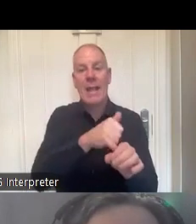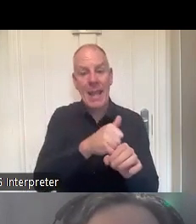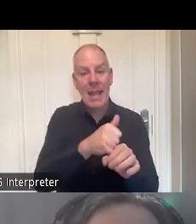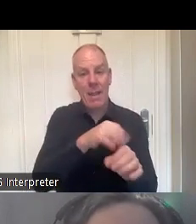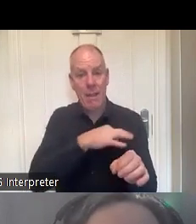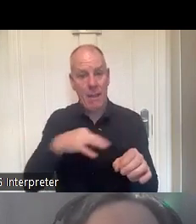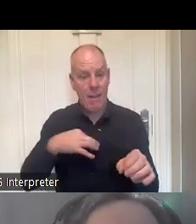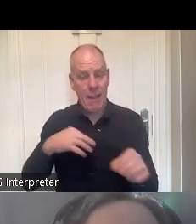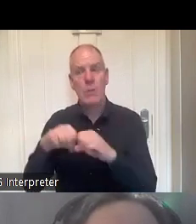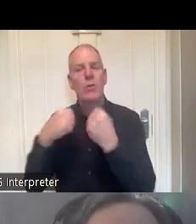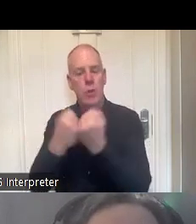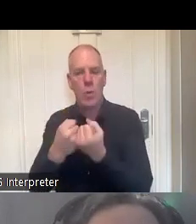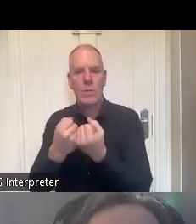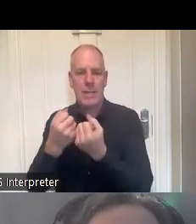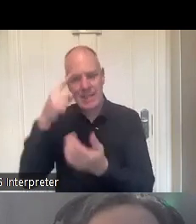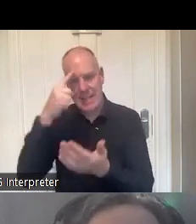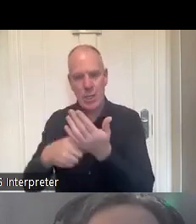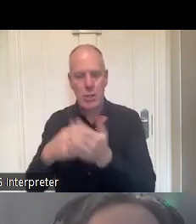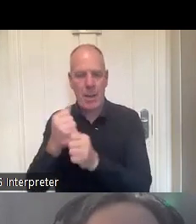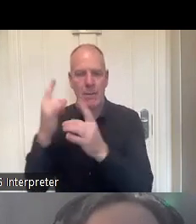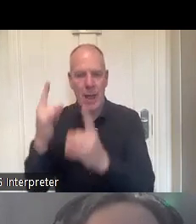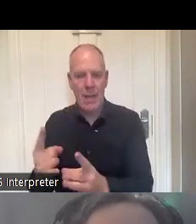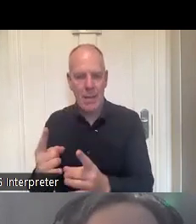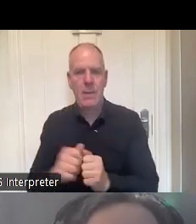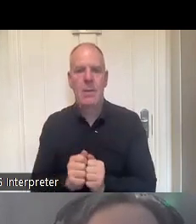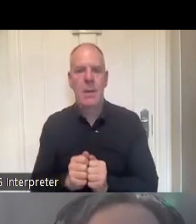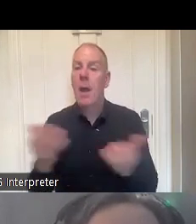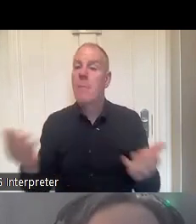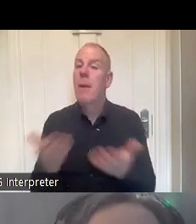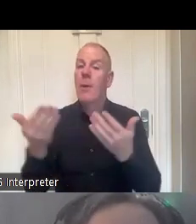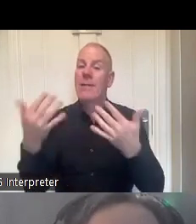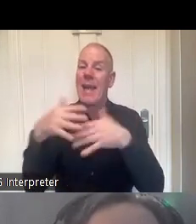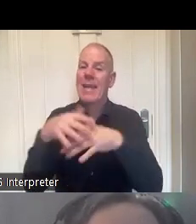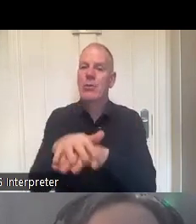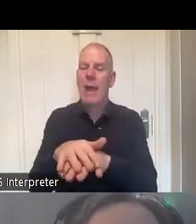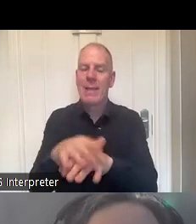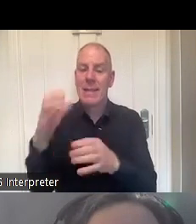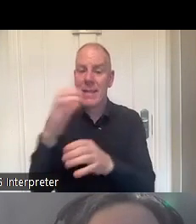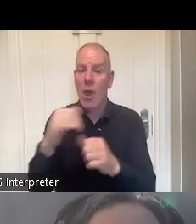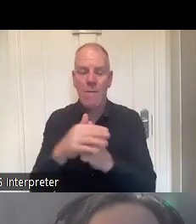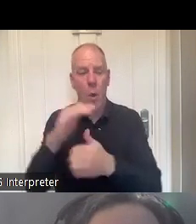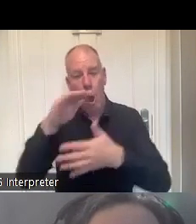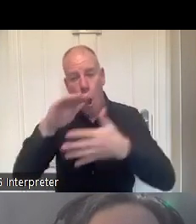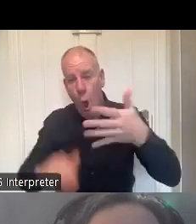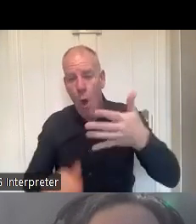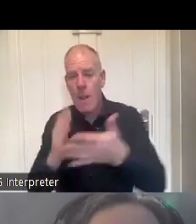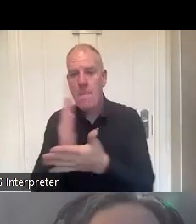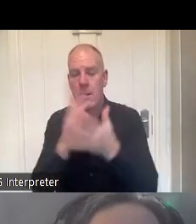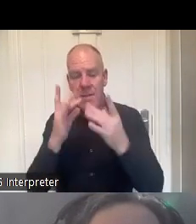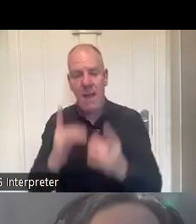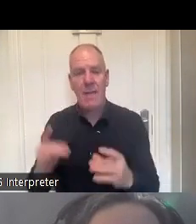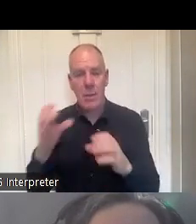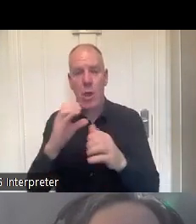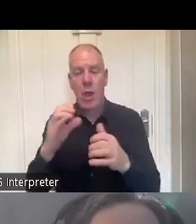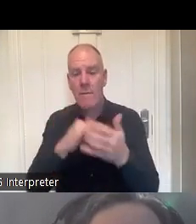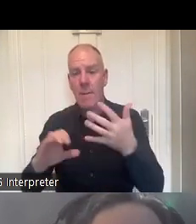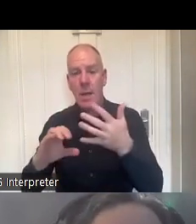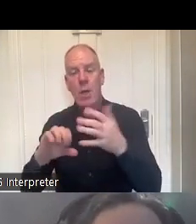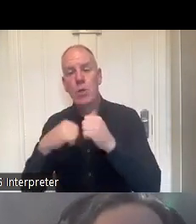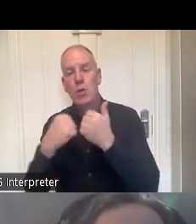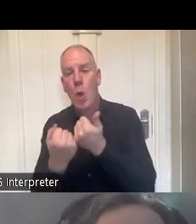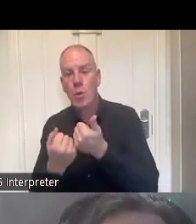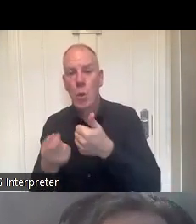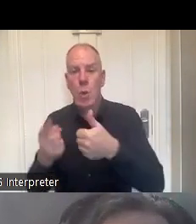health, promoting integrated care across all levels, acute, primary, community and social care,